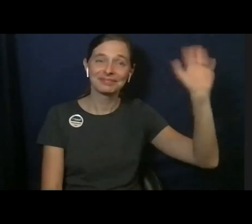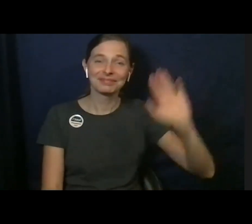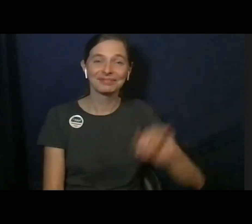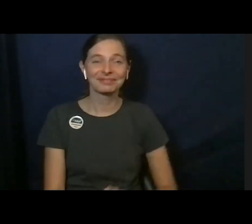research papers, and I deal with researchers there, and I make sure that all their data is accessible to all of the